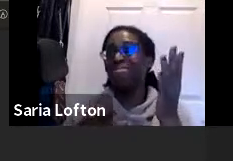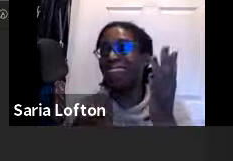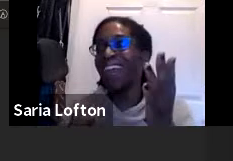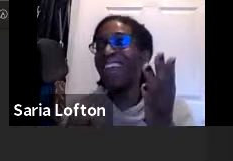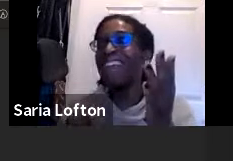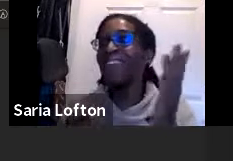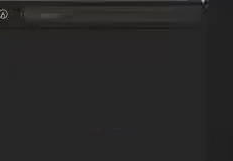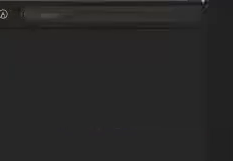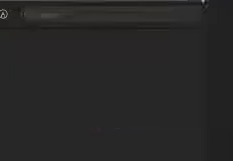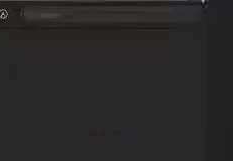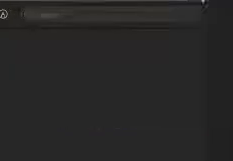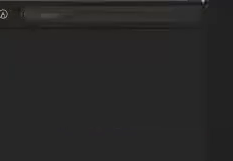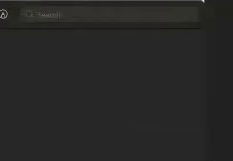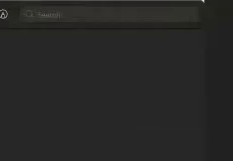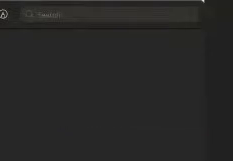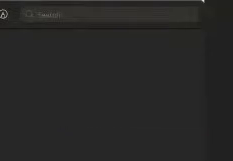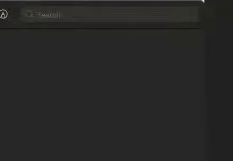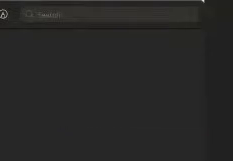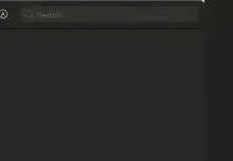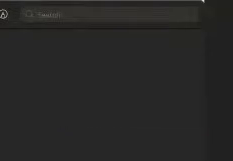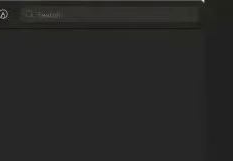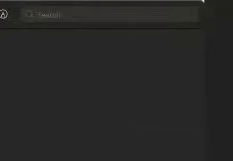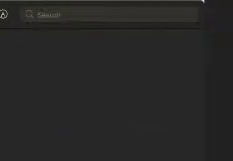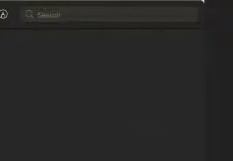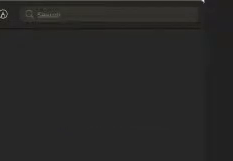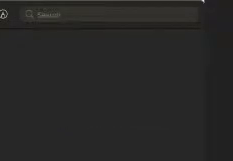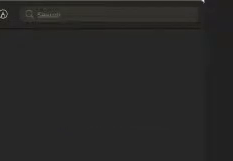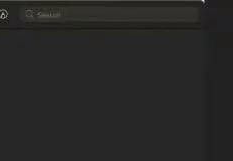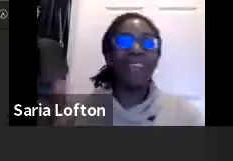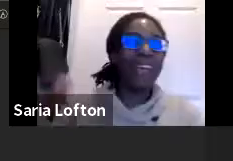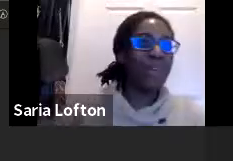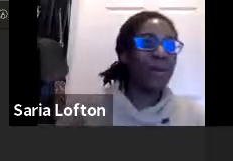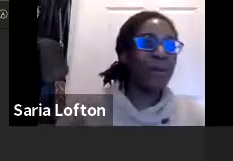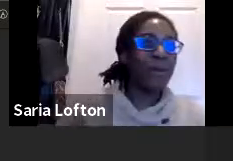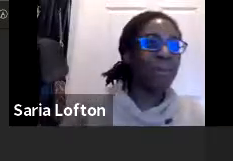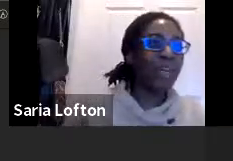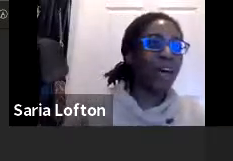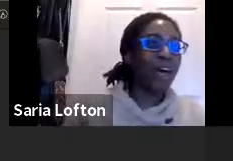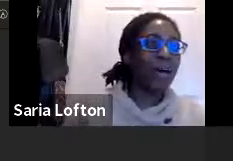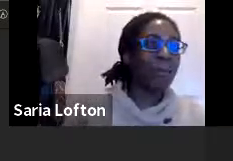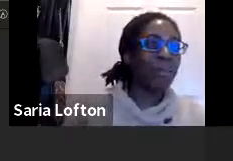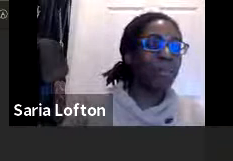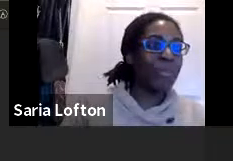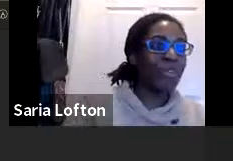I've seen it. So how that could even connect, you know, so I'm going to let him